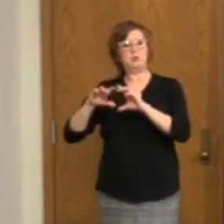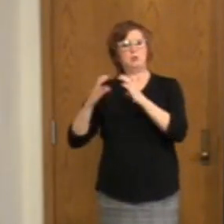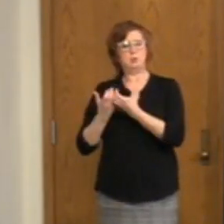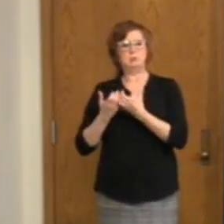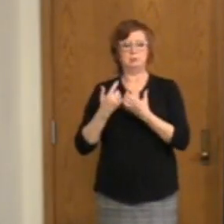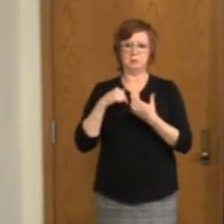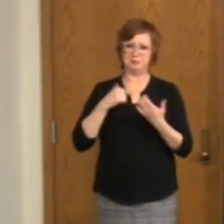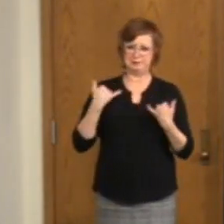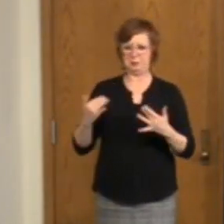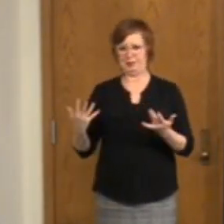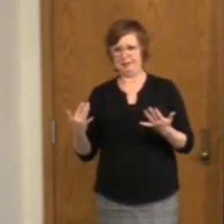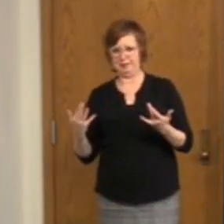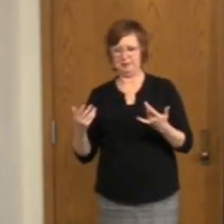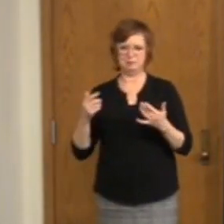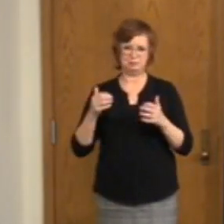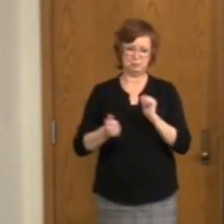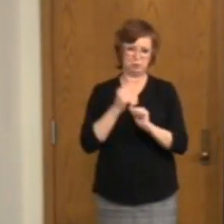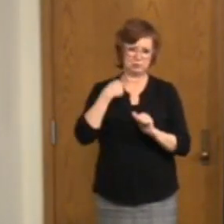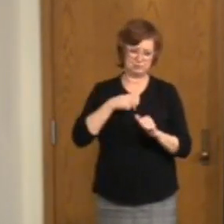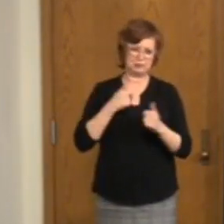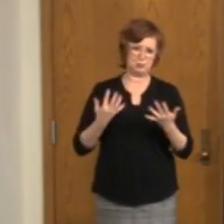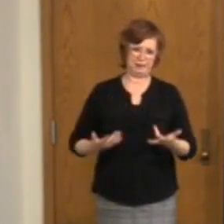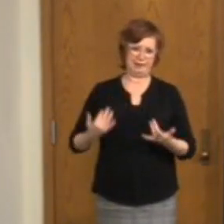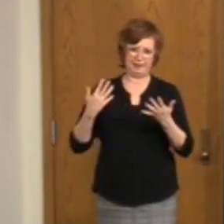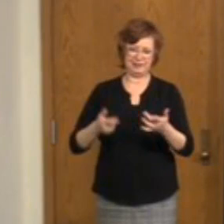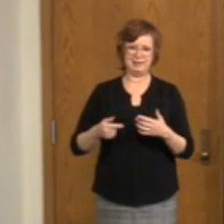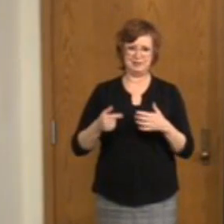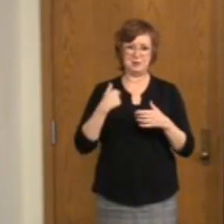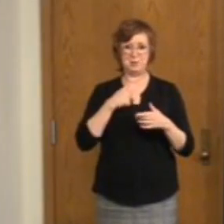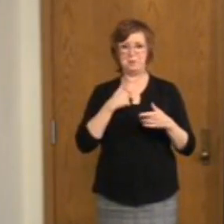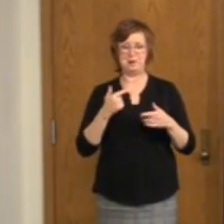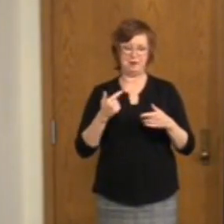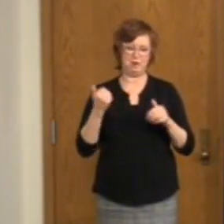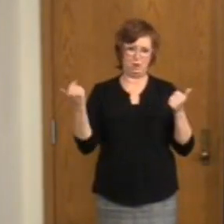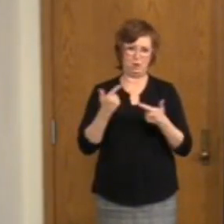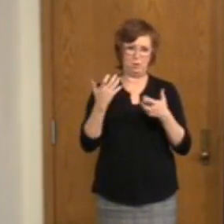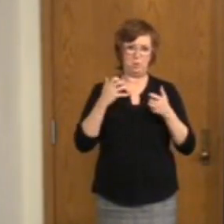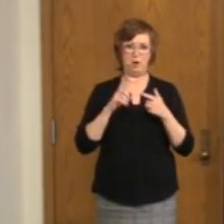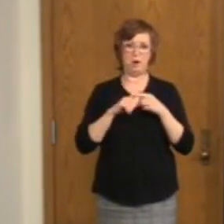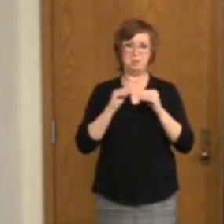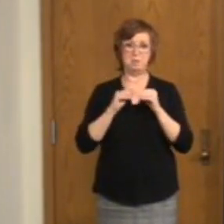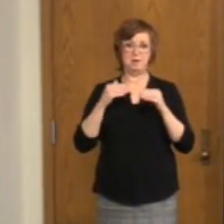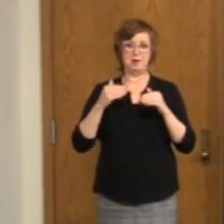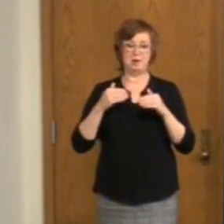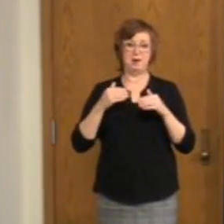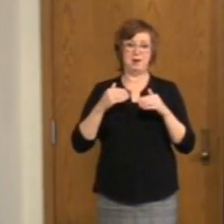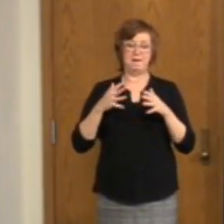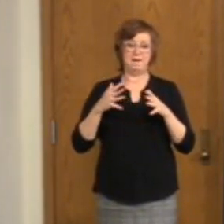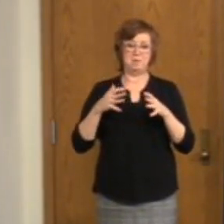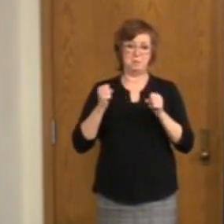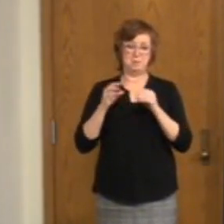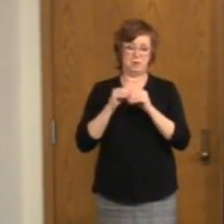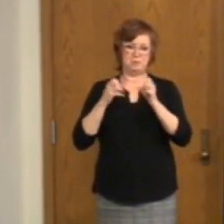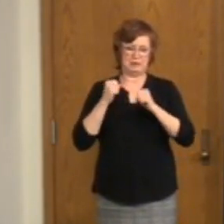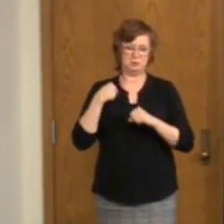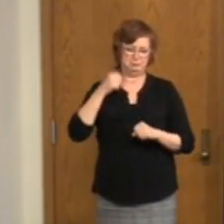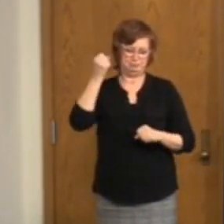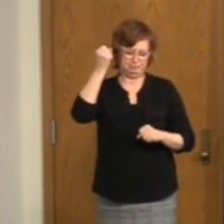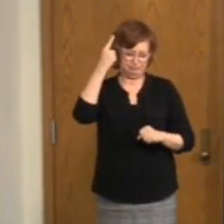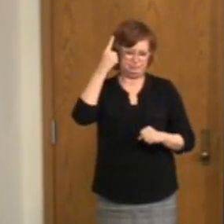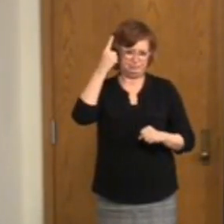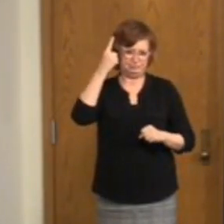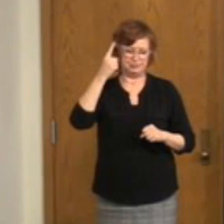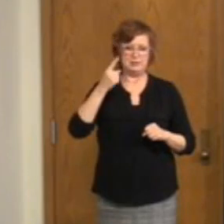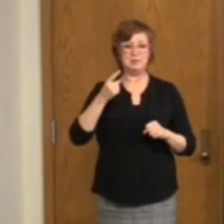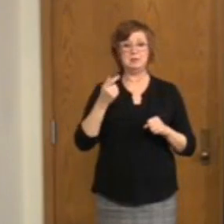the COVID-19 vaccine. We'd all like to be getting it a little quicker, I know, and it will be picking up in the next number